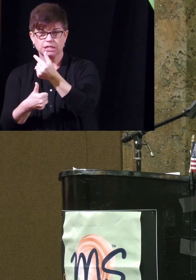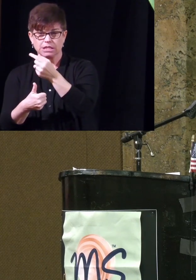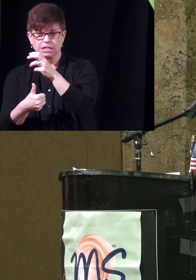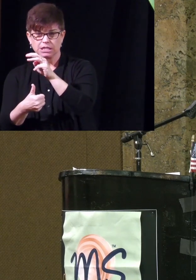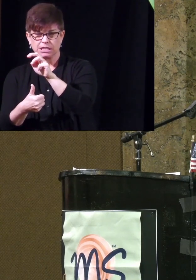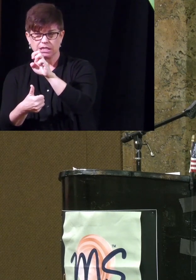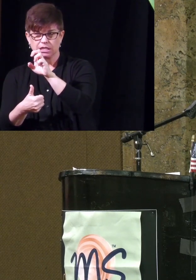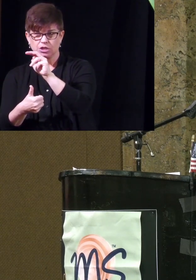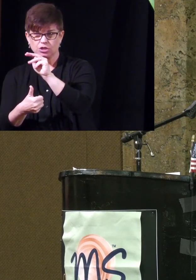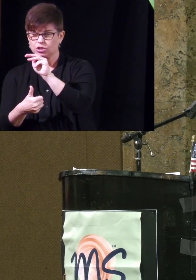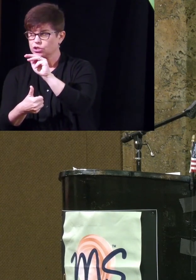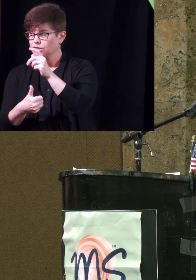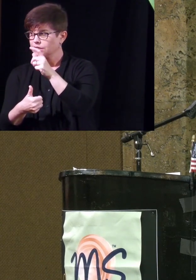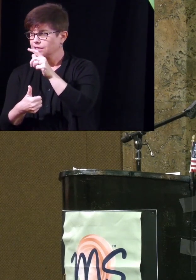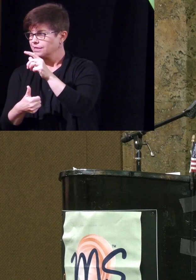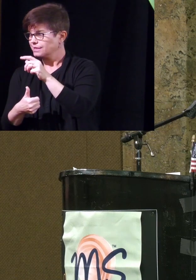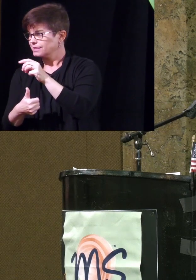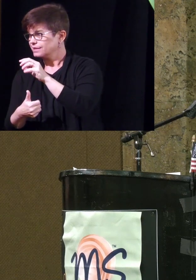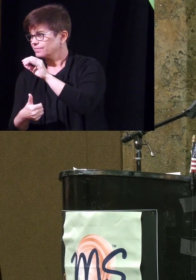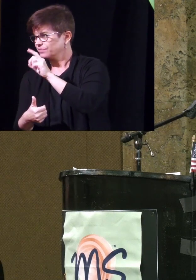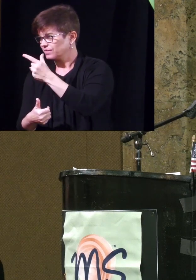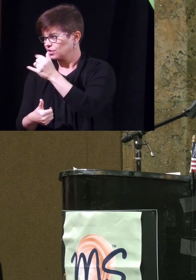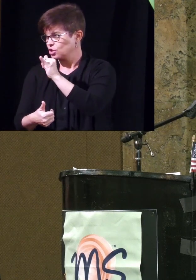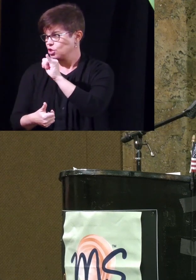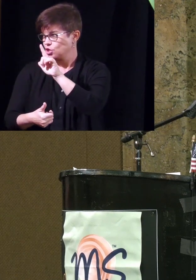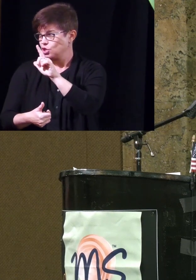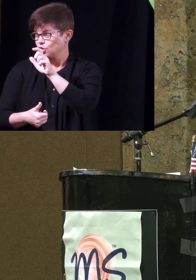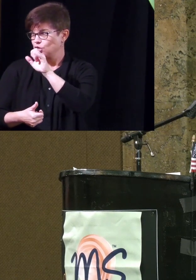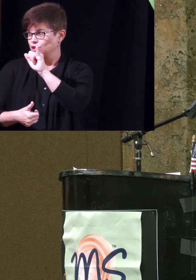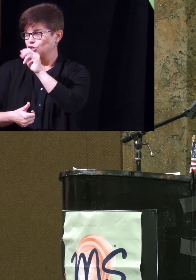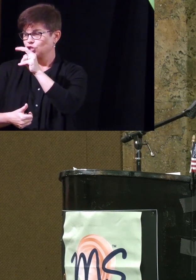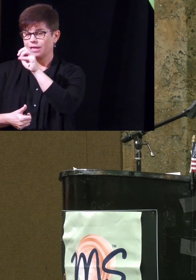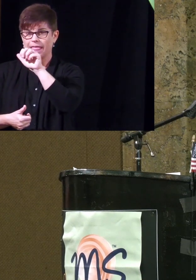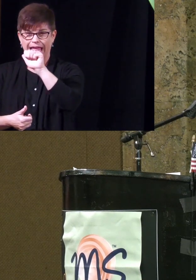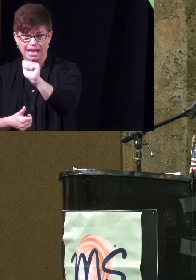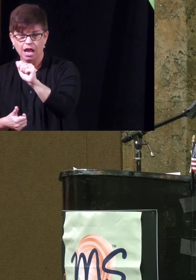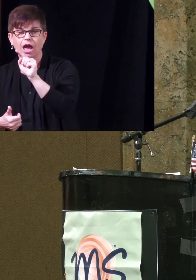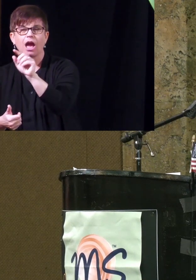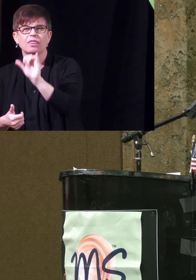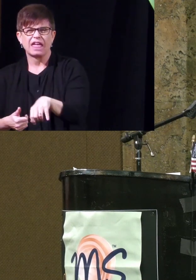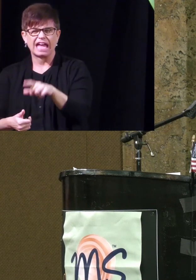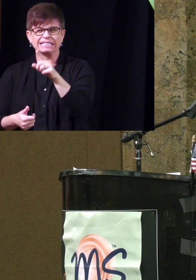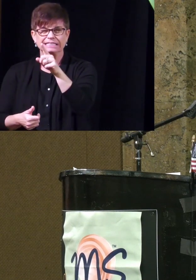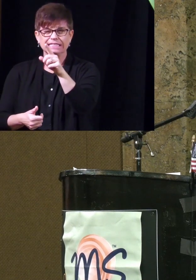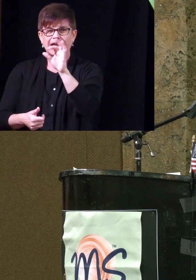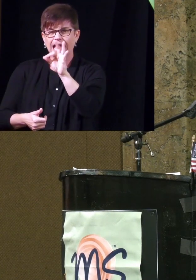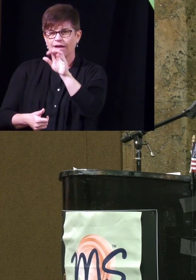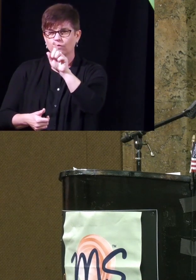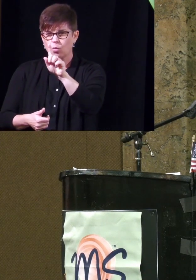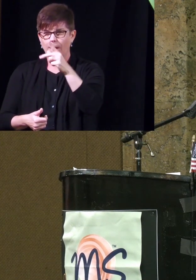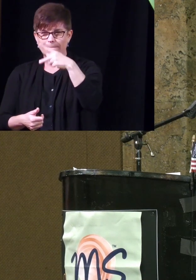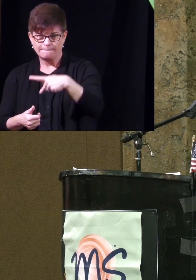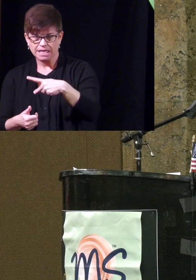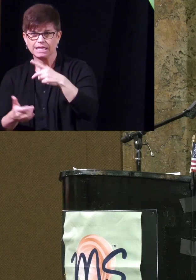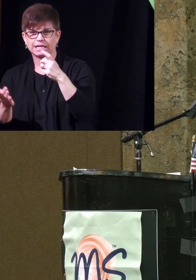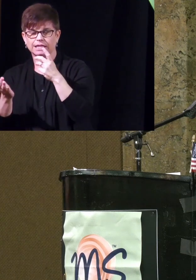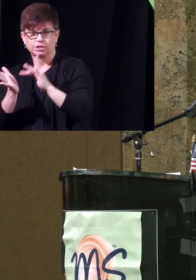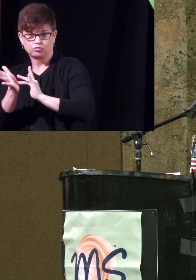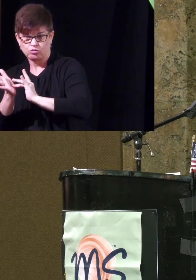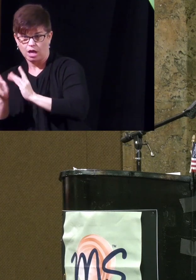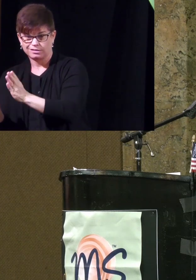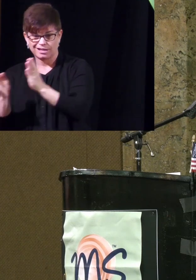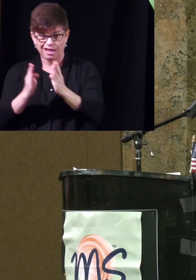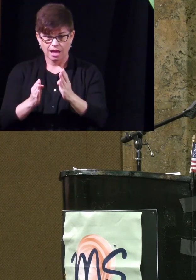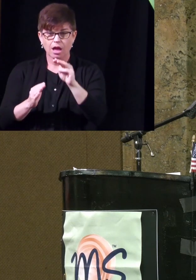in 2010, and it's a category of drugs called S1P drugs. Mayzent is in the